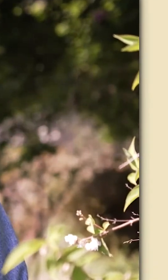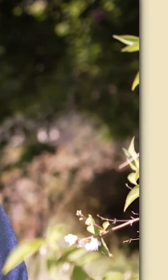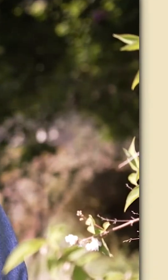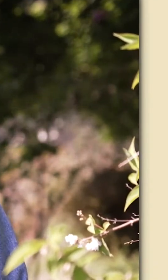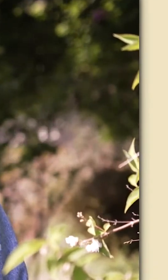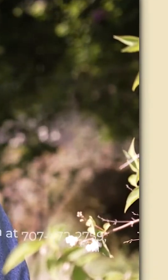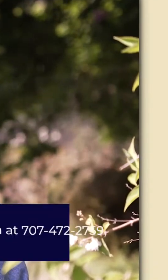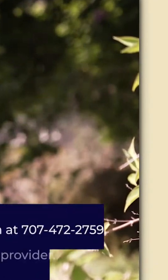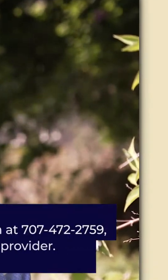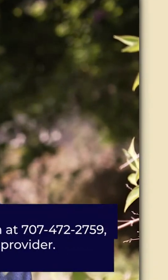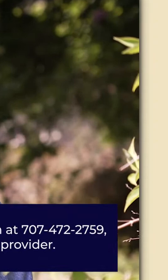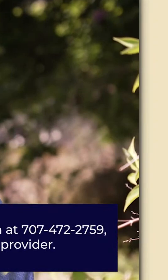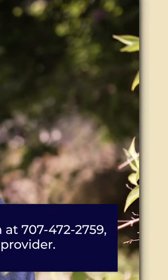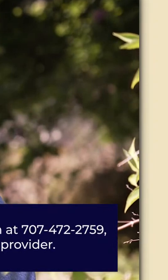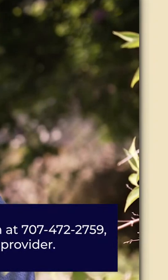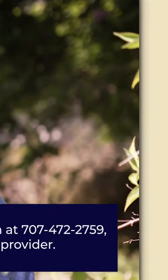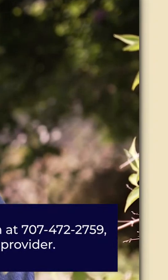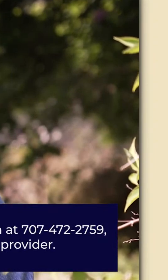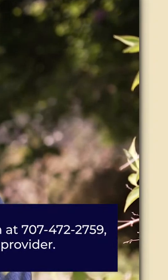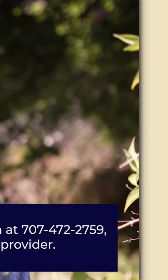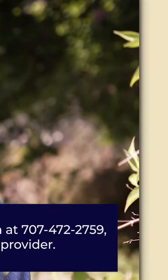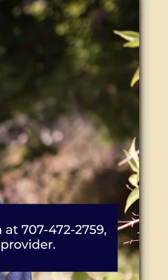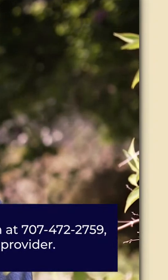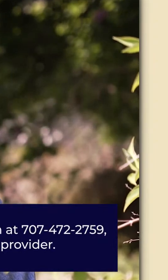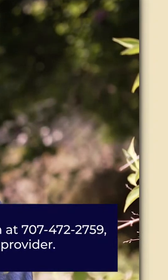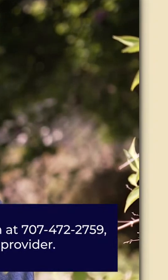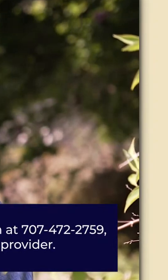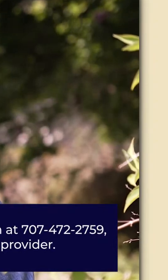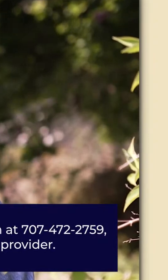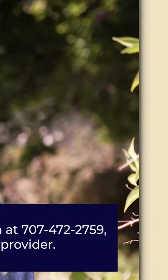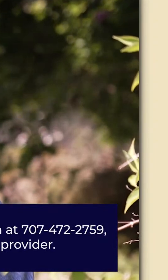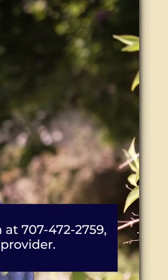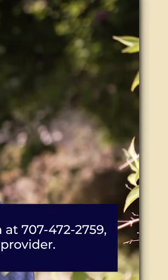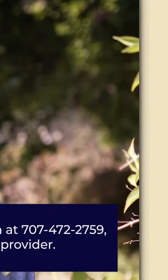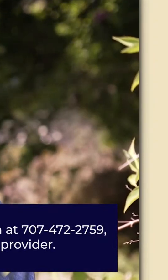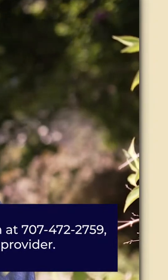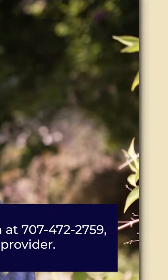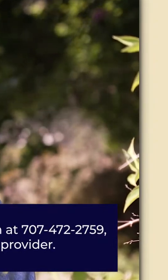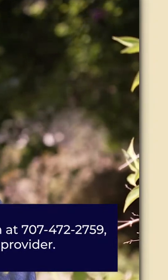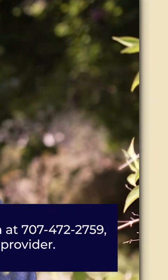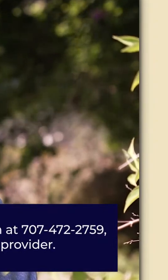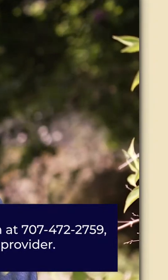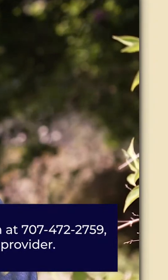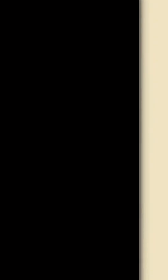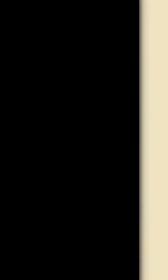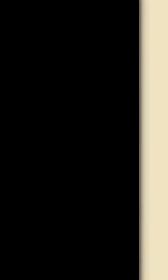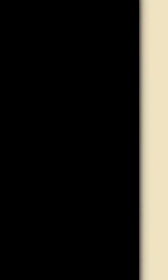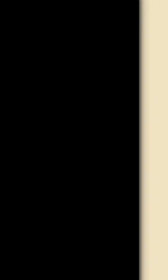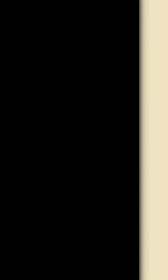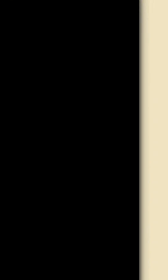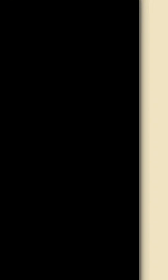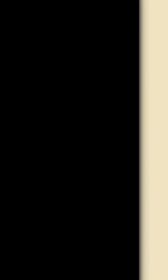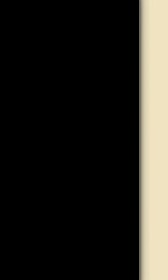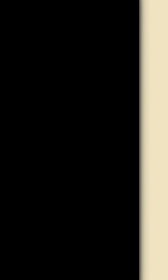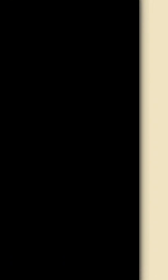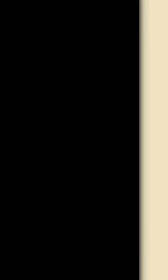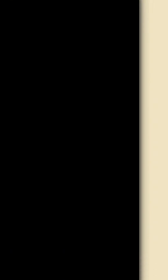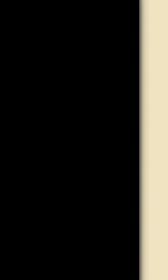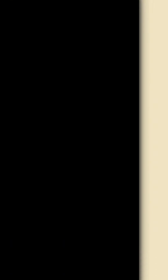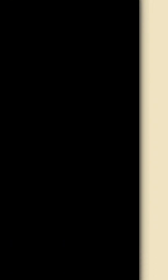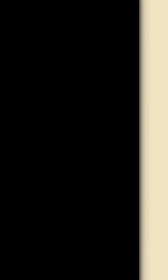frontline workers who we so depend on, and for the millions of people worldwide who lost their lives to COVID this last year.